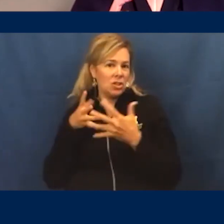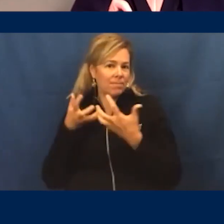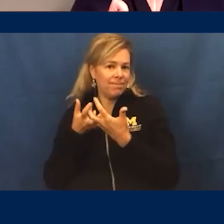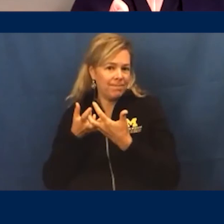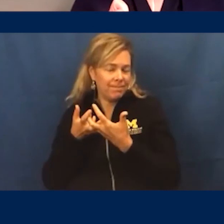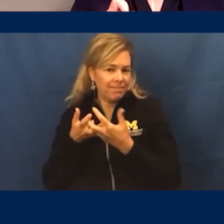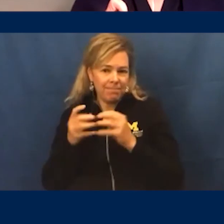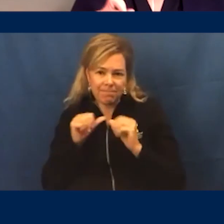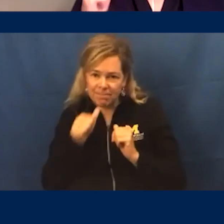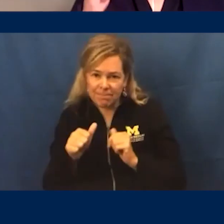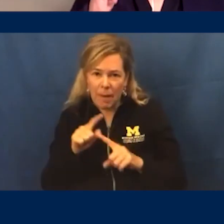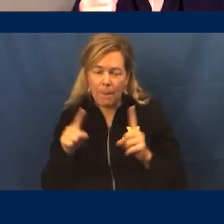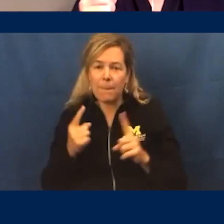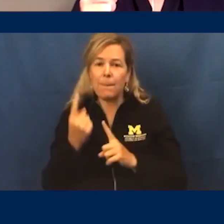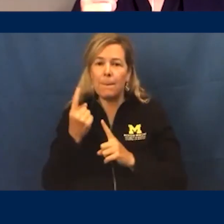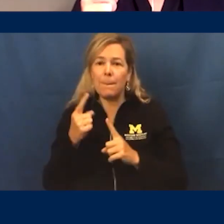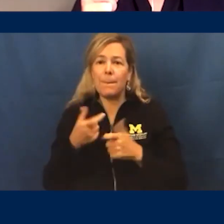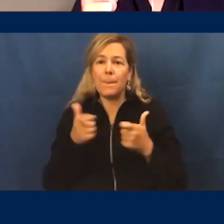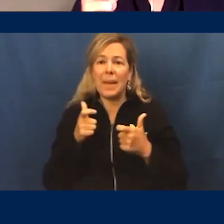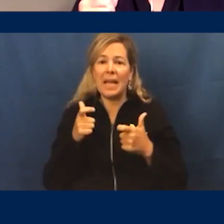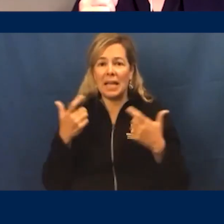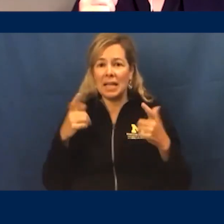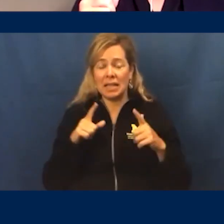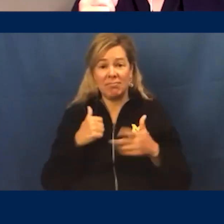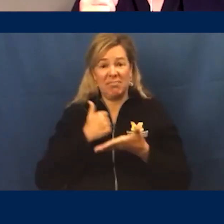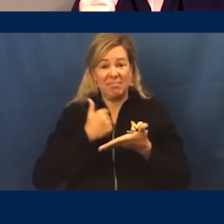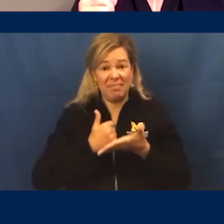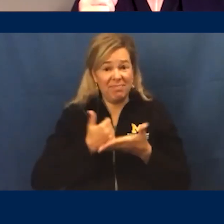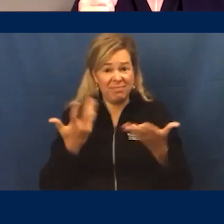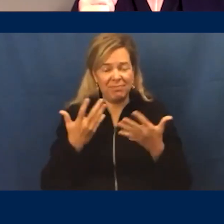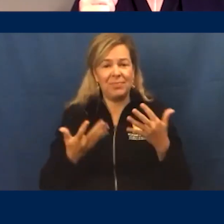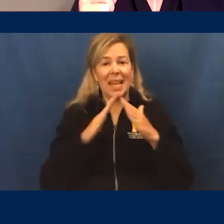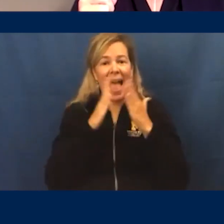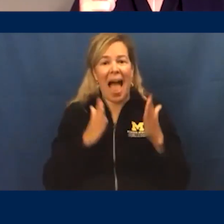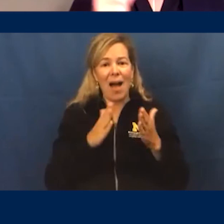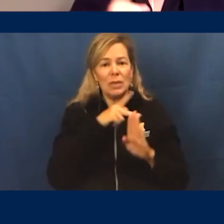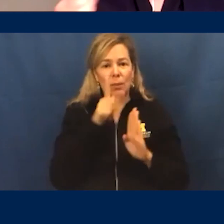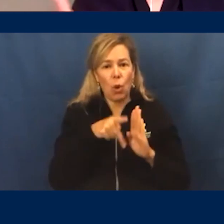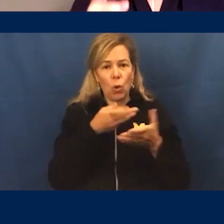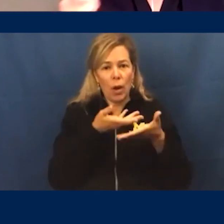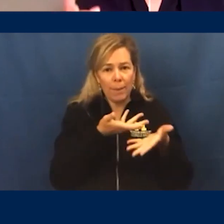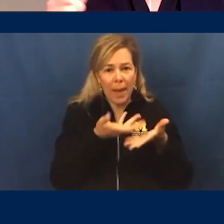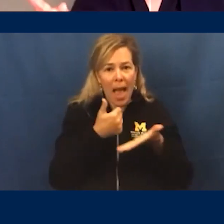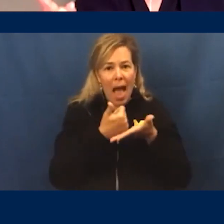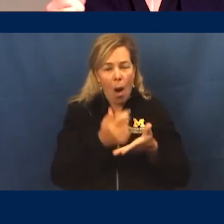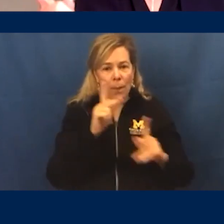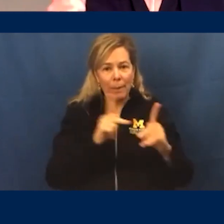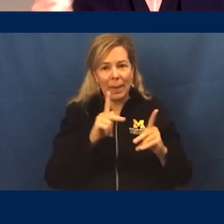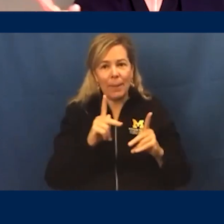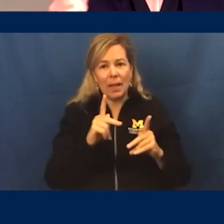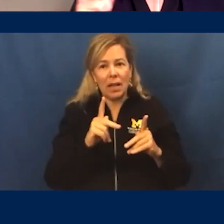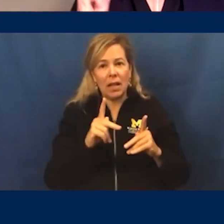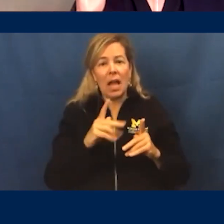interventions that made a big difference. Housing programs or housing coordination programs, helping people get out of the